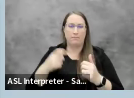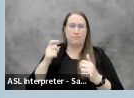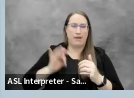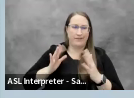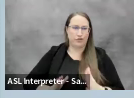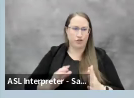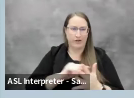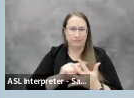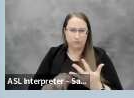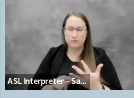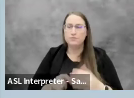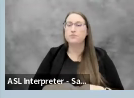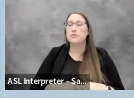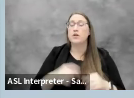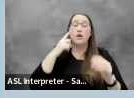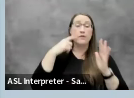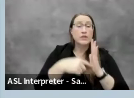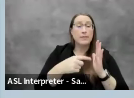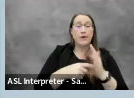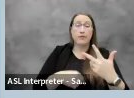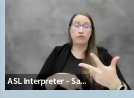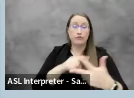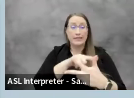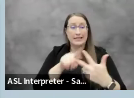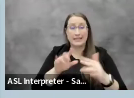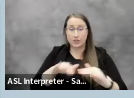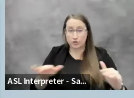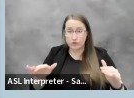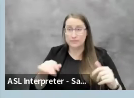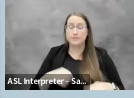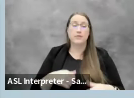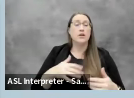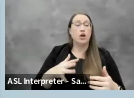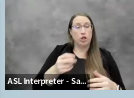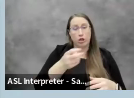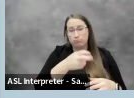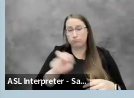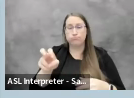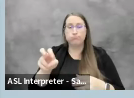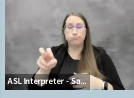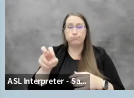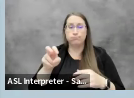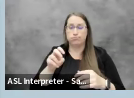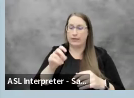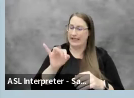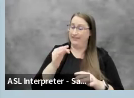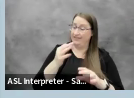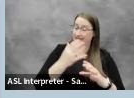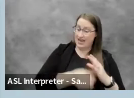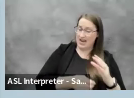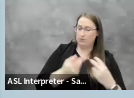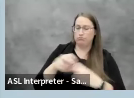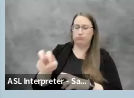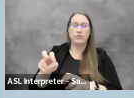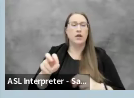this transfer on death deed. So let's say you have 3 children and you completed a transfer on death deed. Let's say, and we have to be